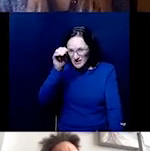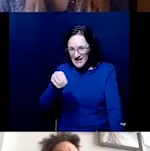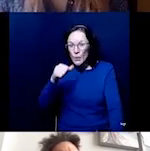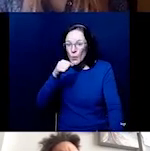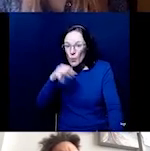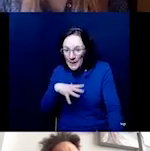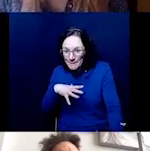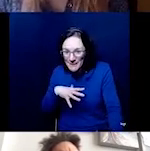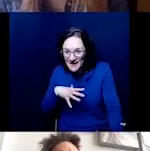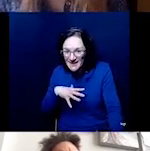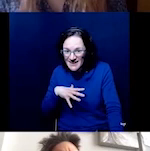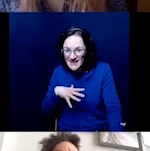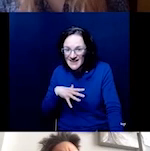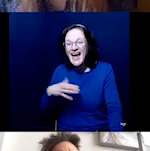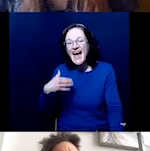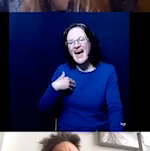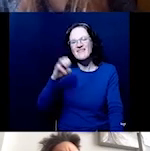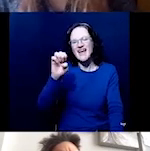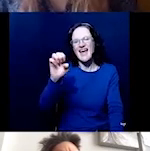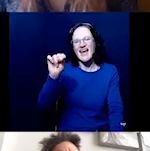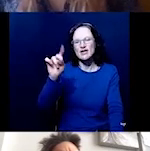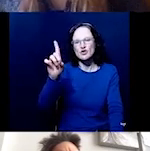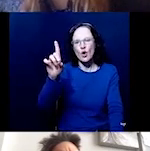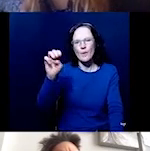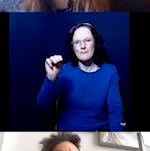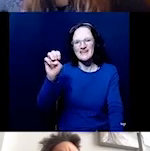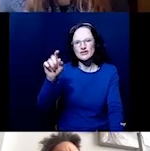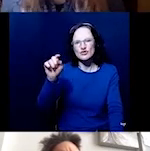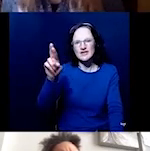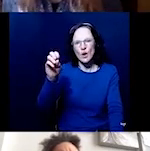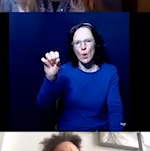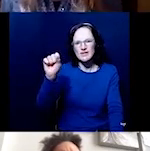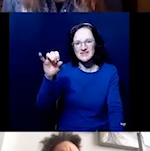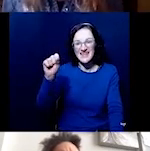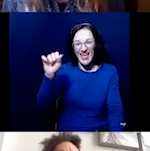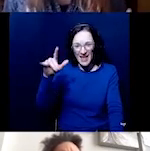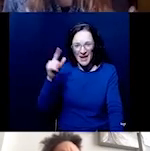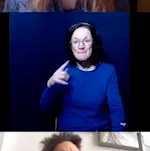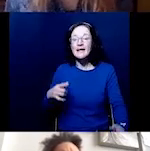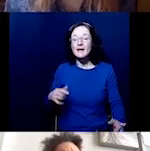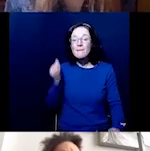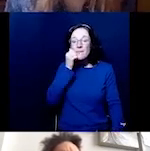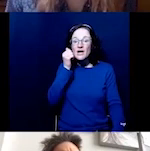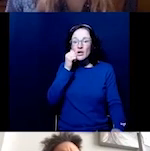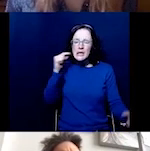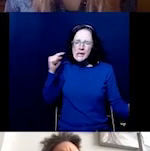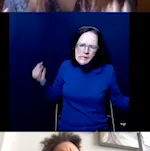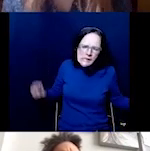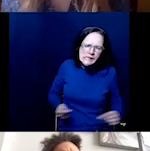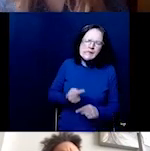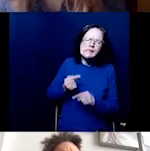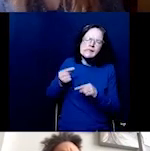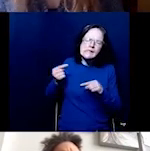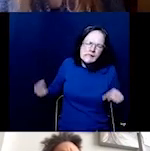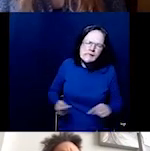age have endometriosis. Endometriosis is when your menstrual pain is so bad that you have to stay home. So if